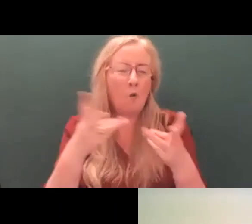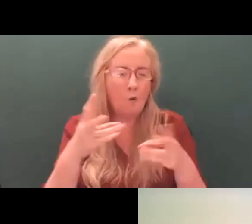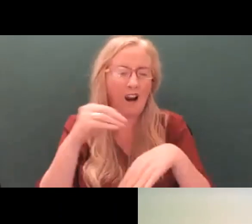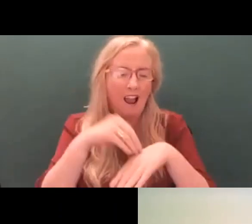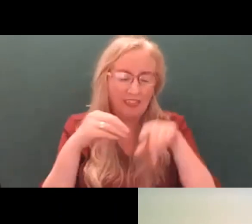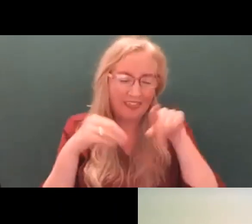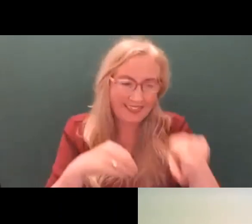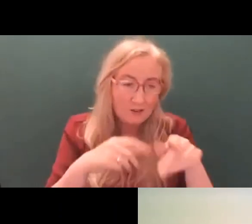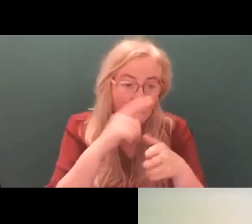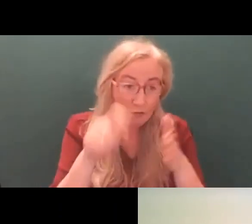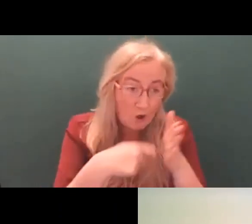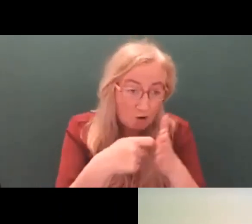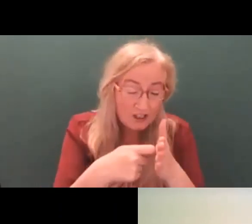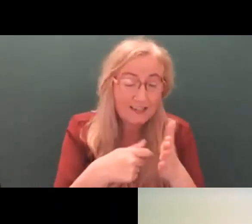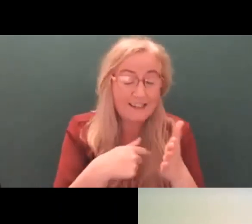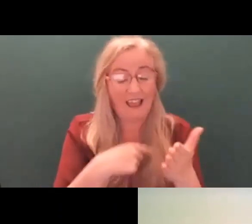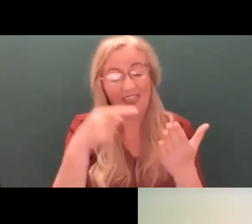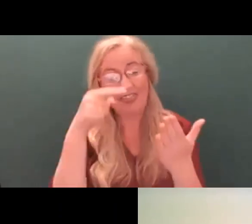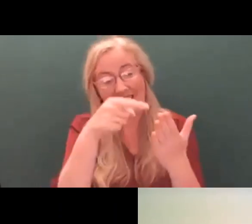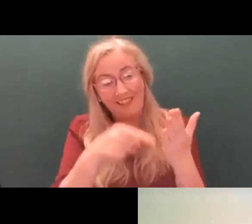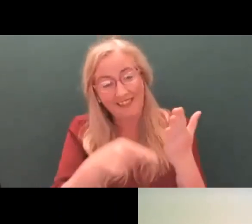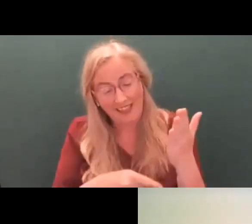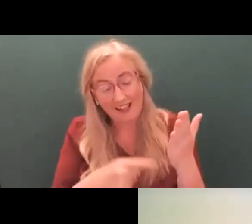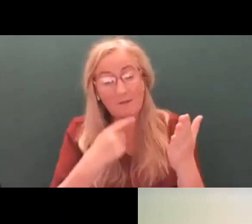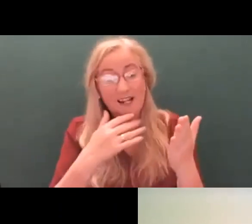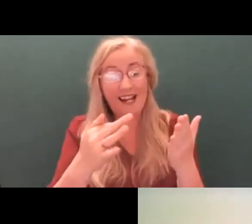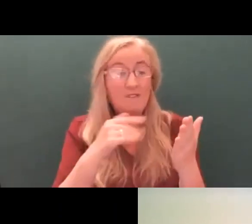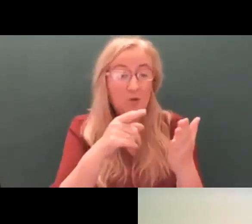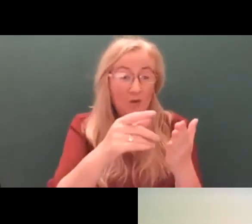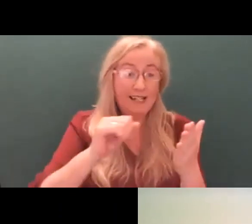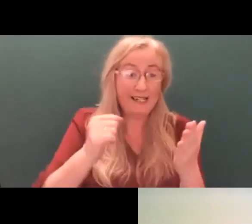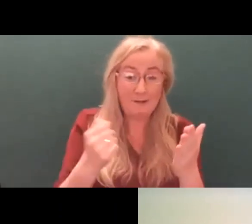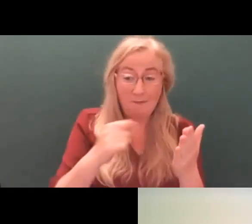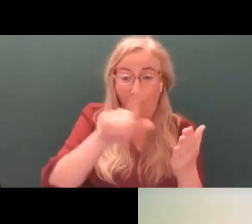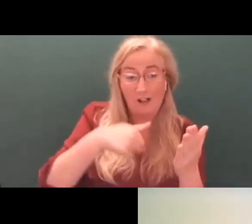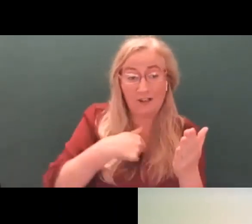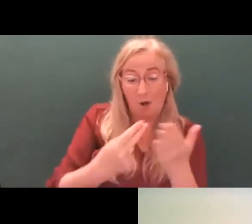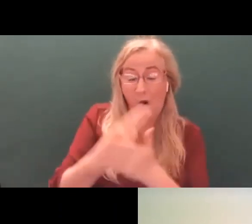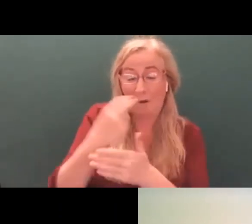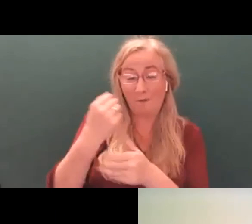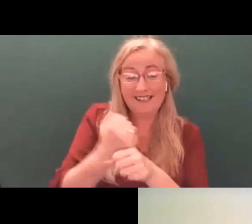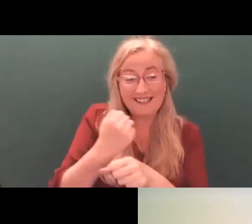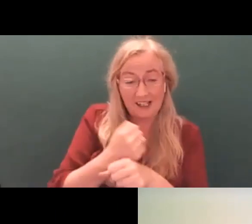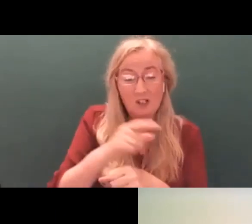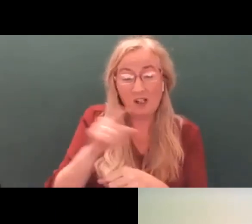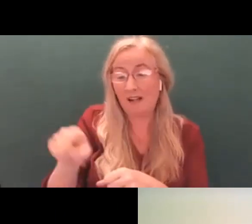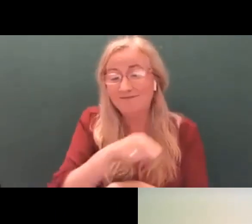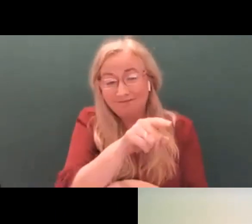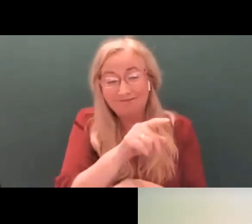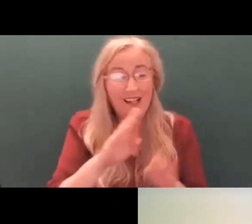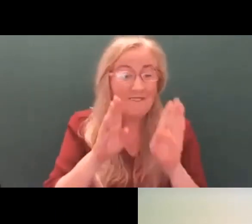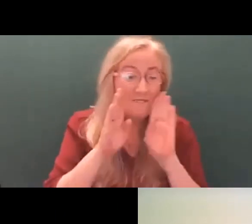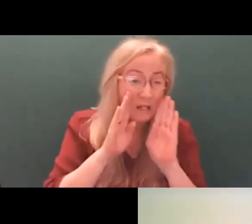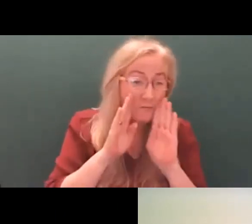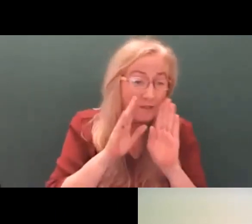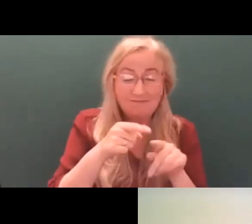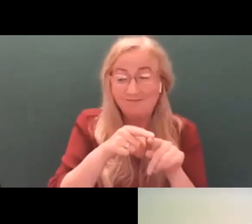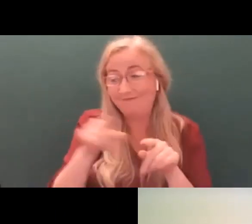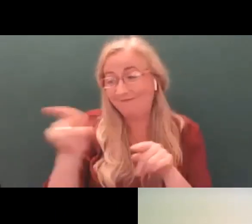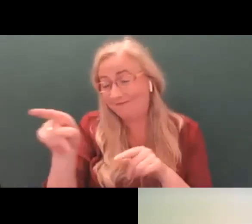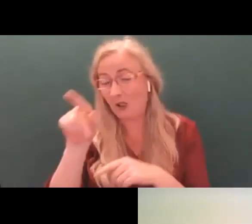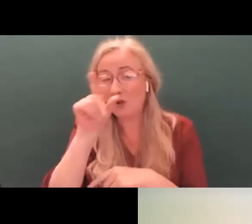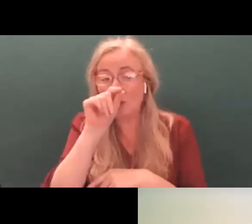project. And, you know, if you want to just keep up to date with what we're doing, check out Facebook or Twitter or